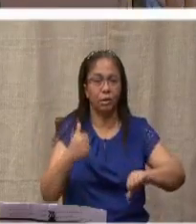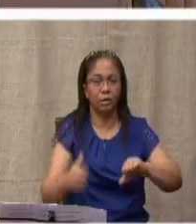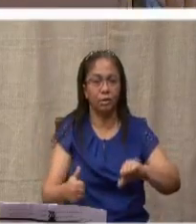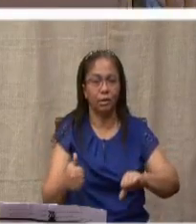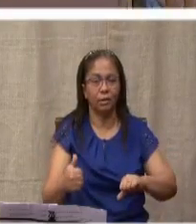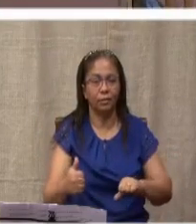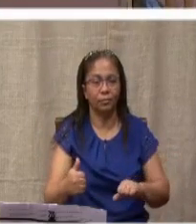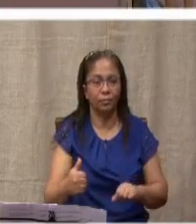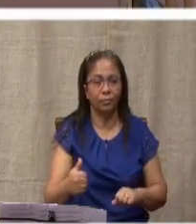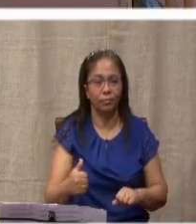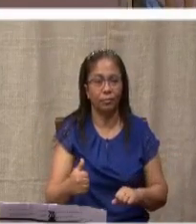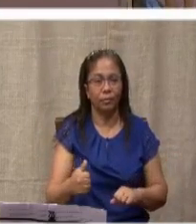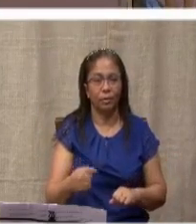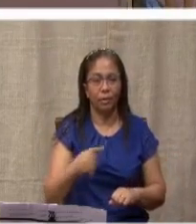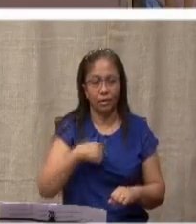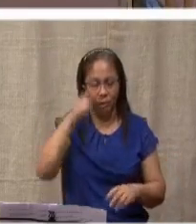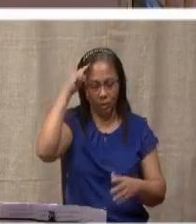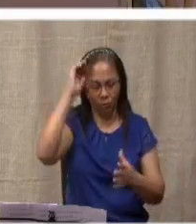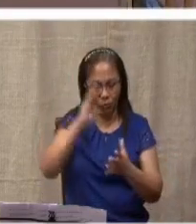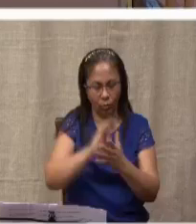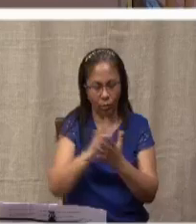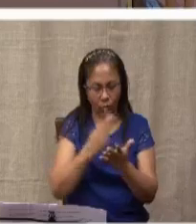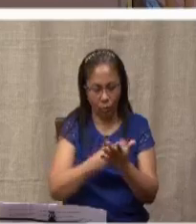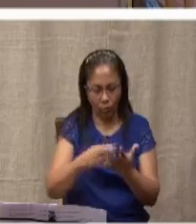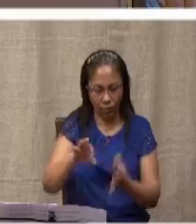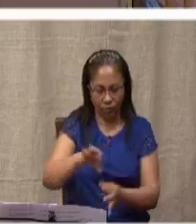the living united